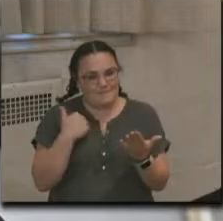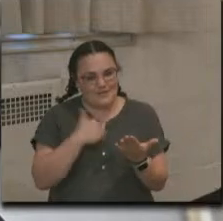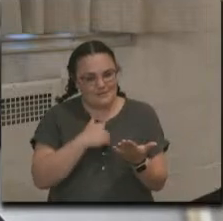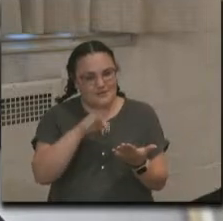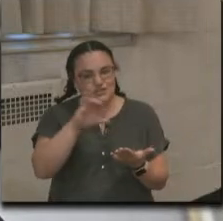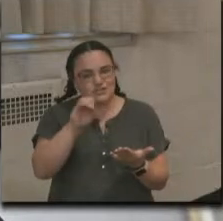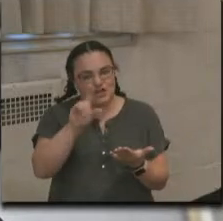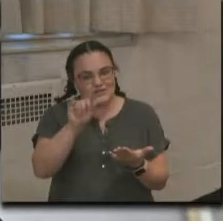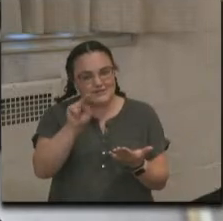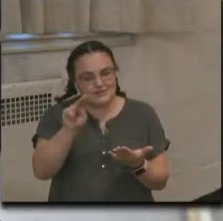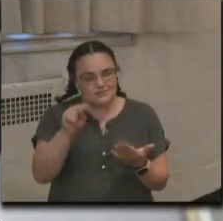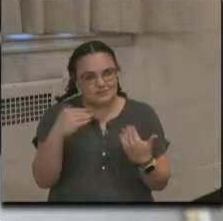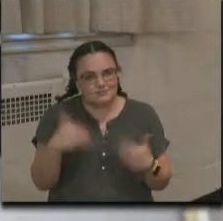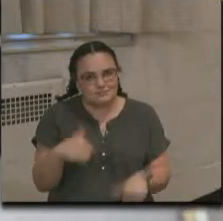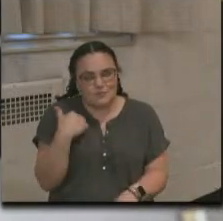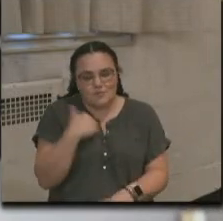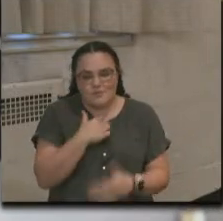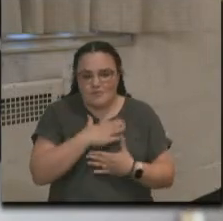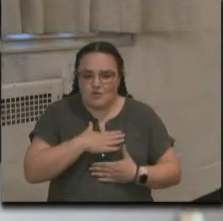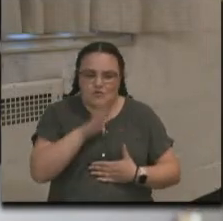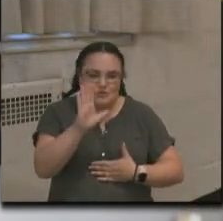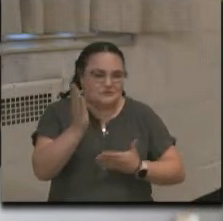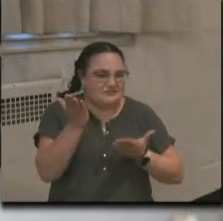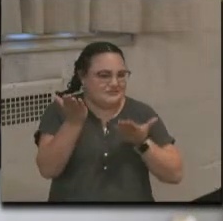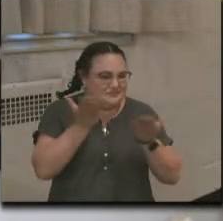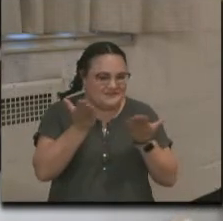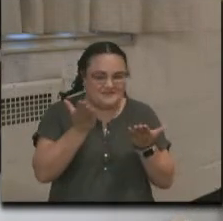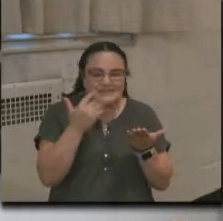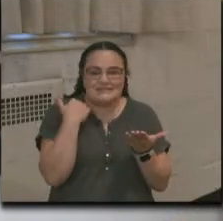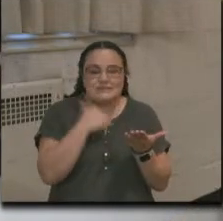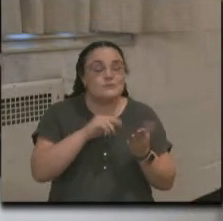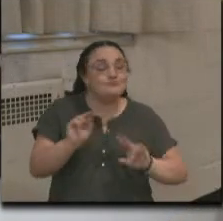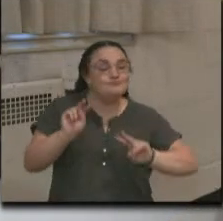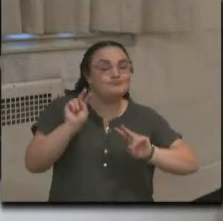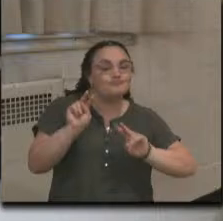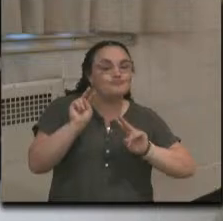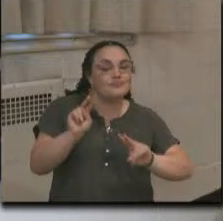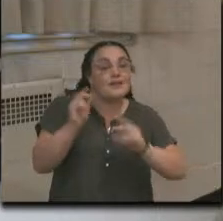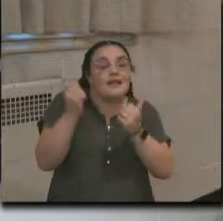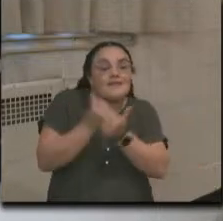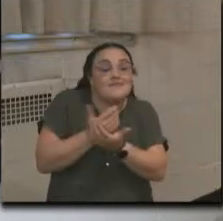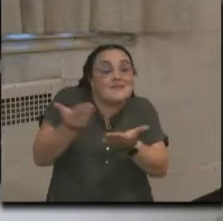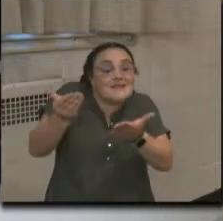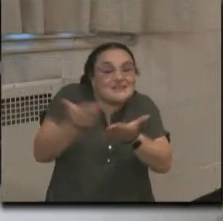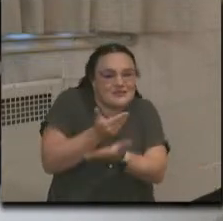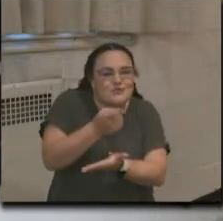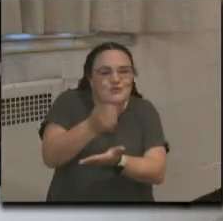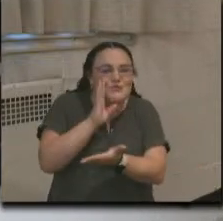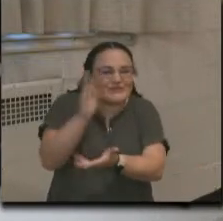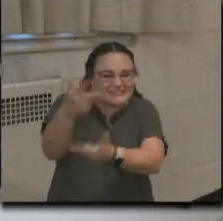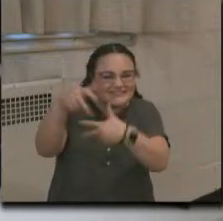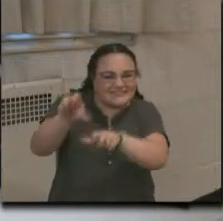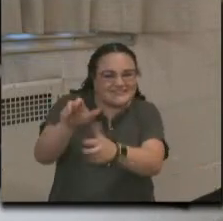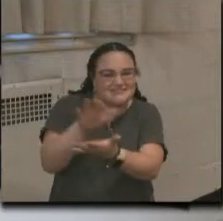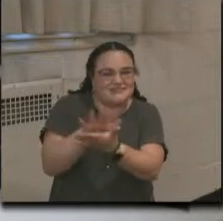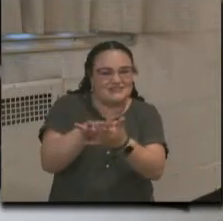We really appreciate your service, and we look forward to the new ways you find to contribute to our school system and to our